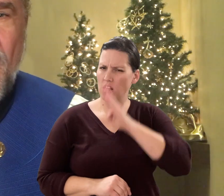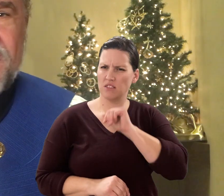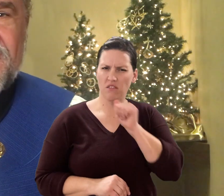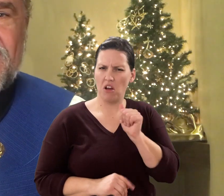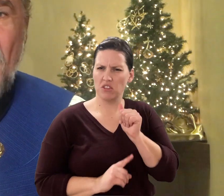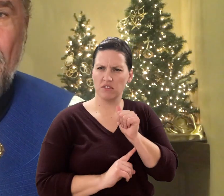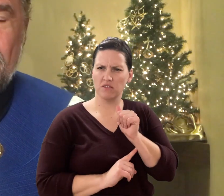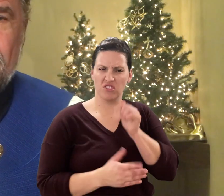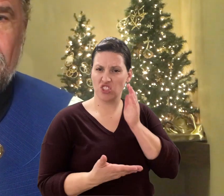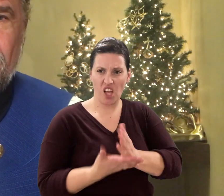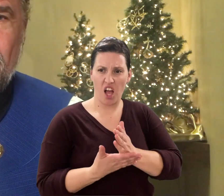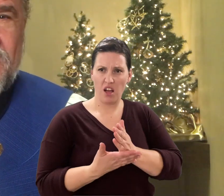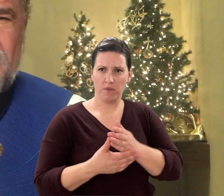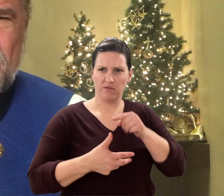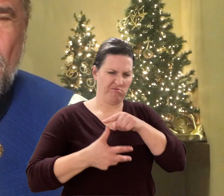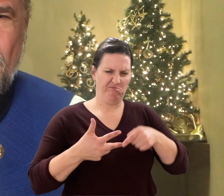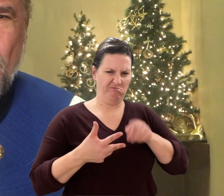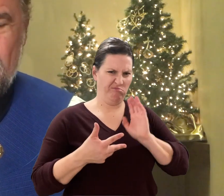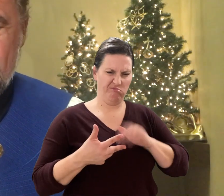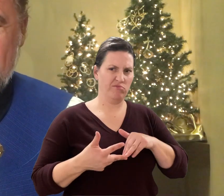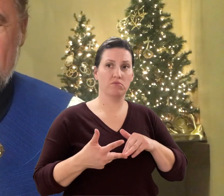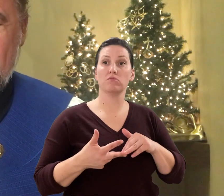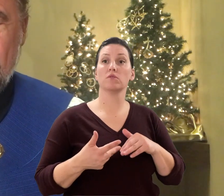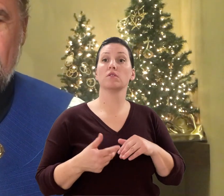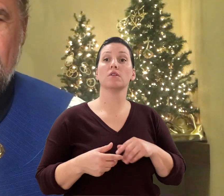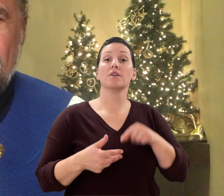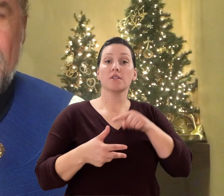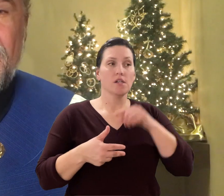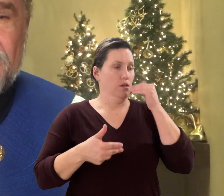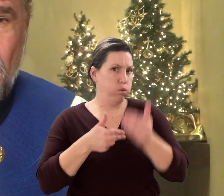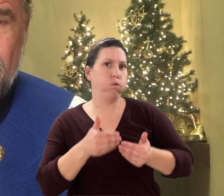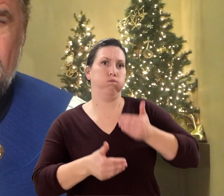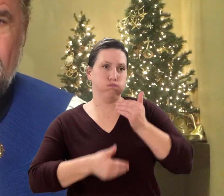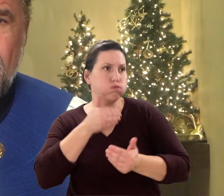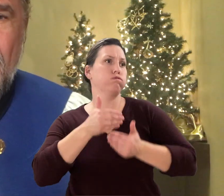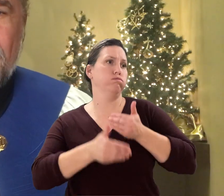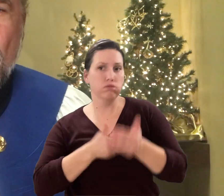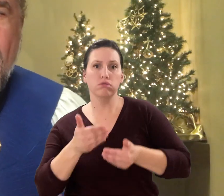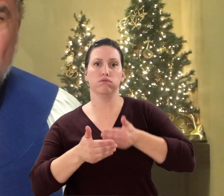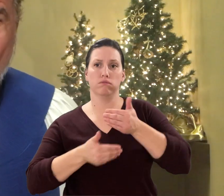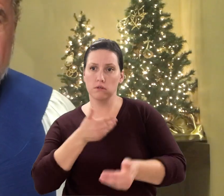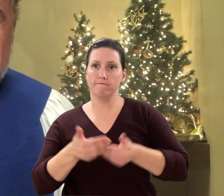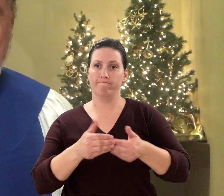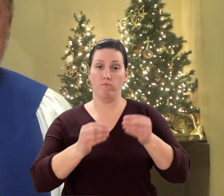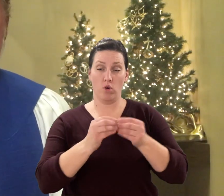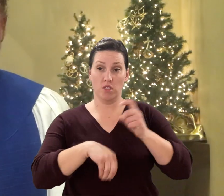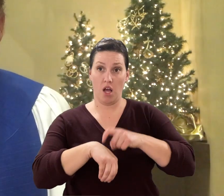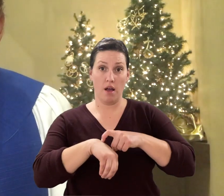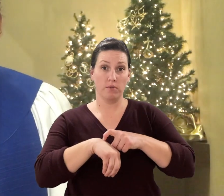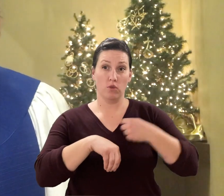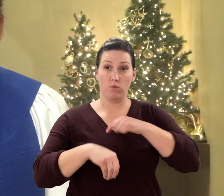But God doesn't stop with just two or three witnesses. He keeps going. If we had more